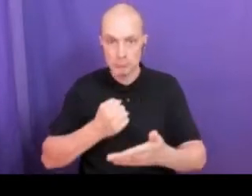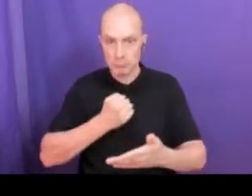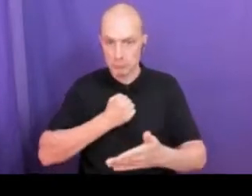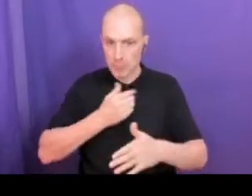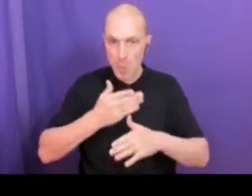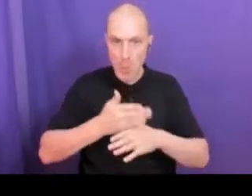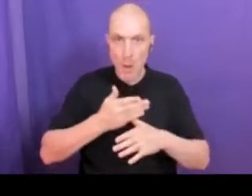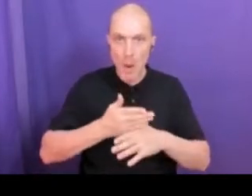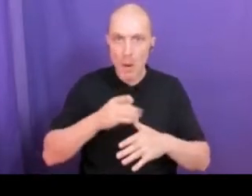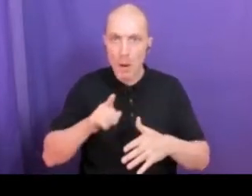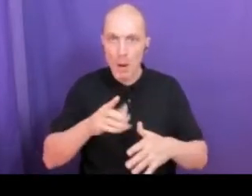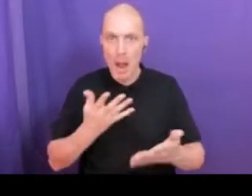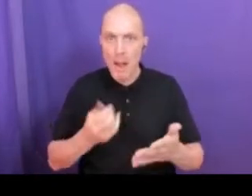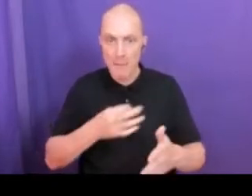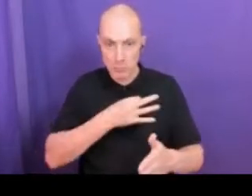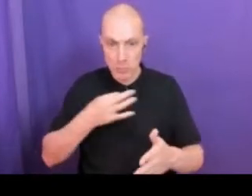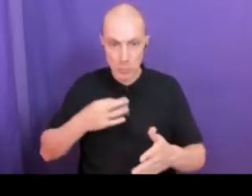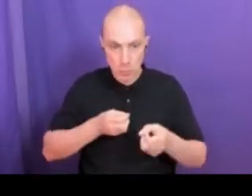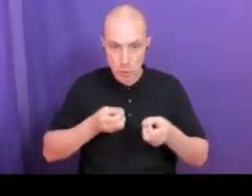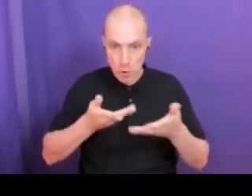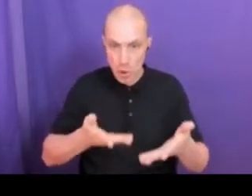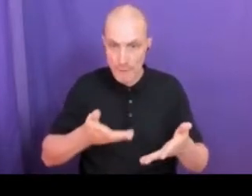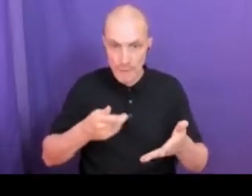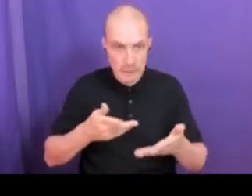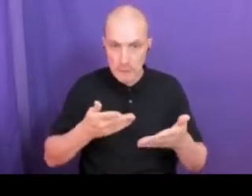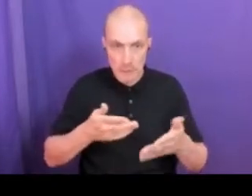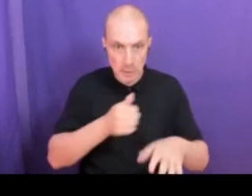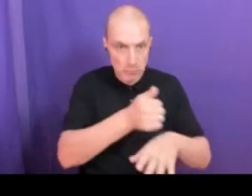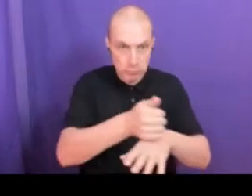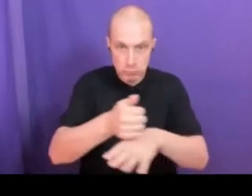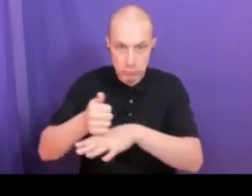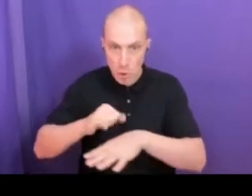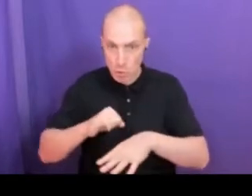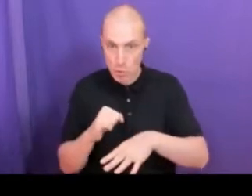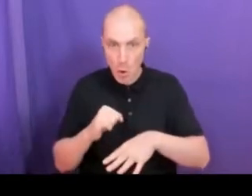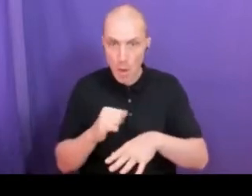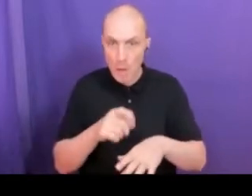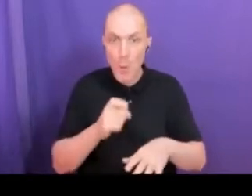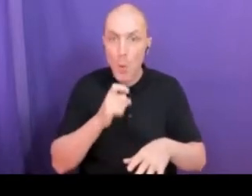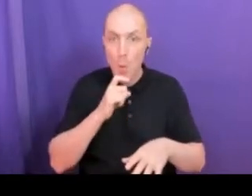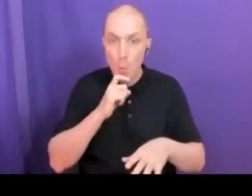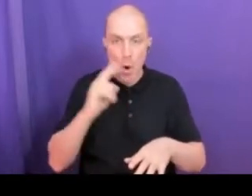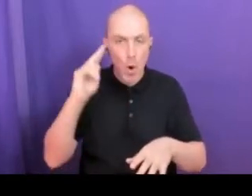that are already in place throughout Scotland for anybody who has a cognitive complaint.